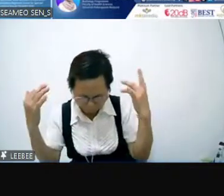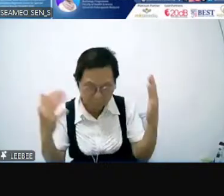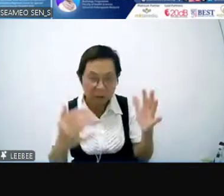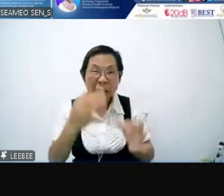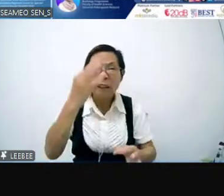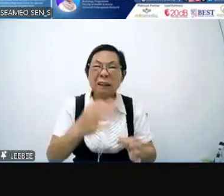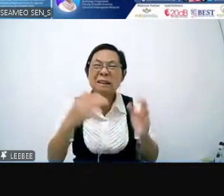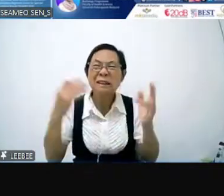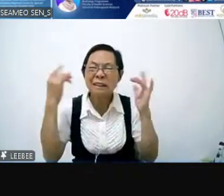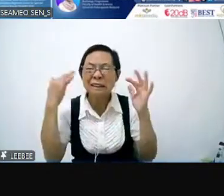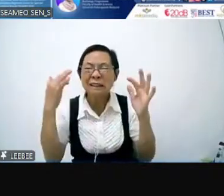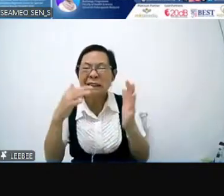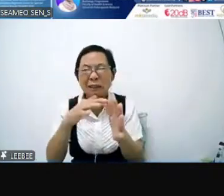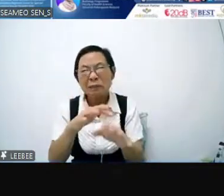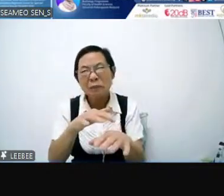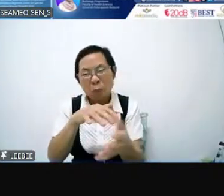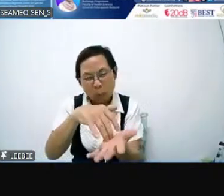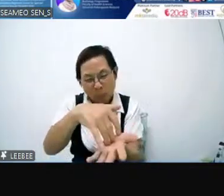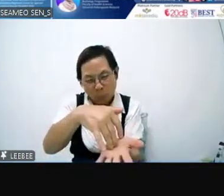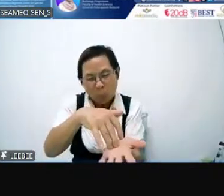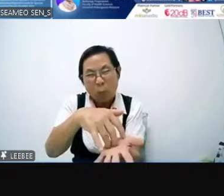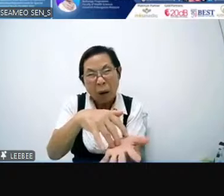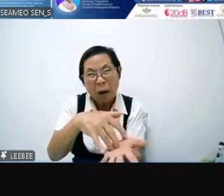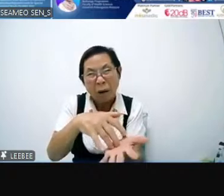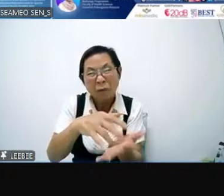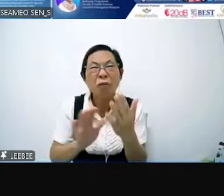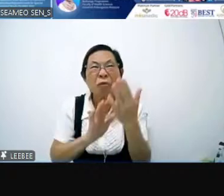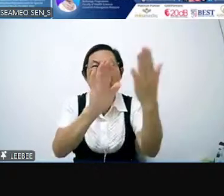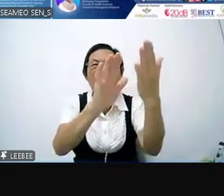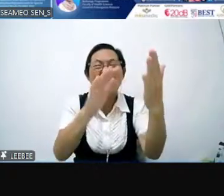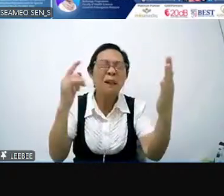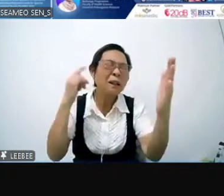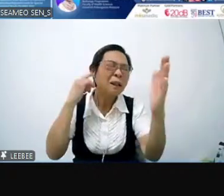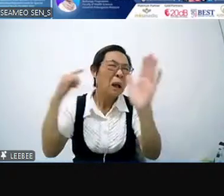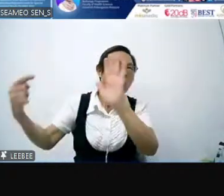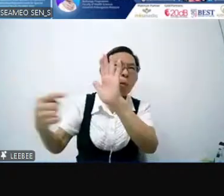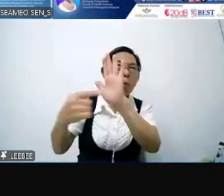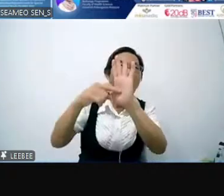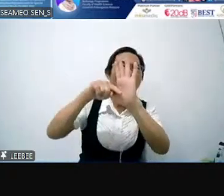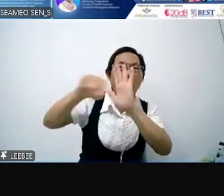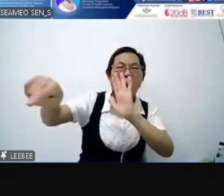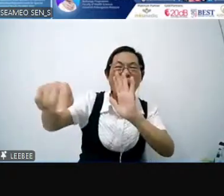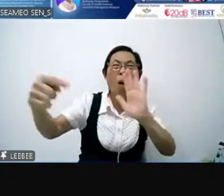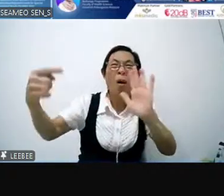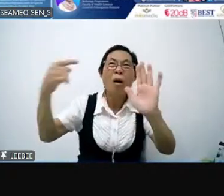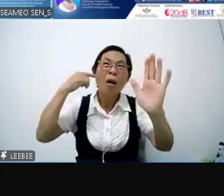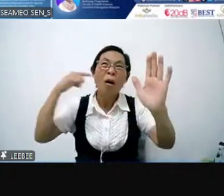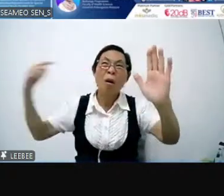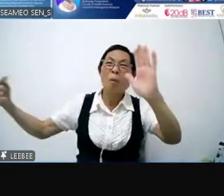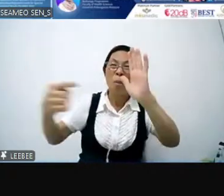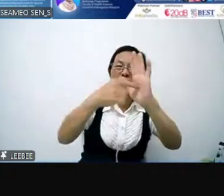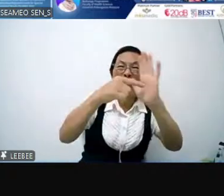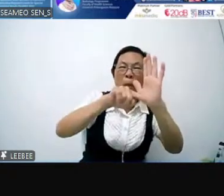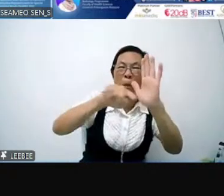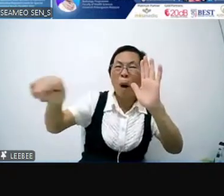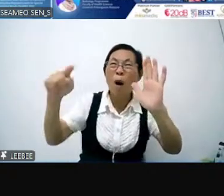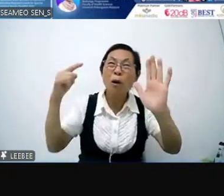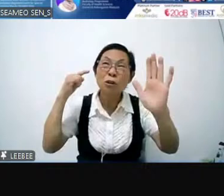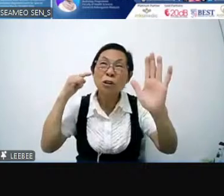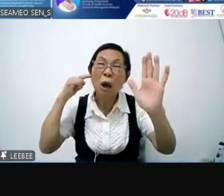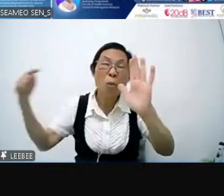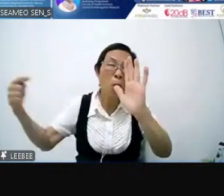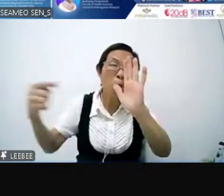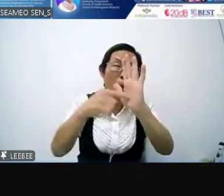poor, then they might have to face the echo from the noise echo from the room as well.